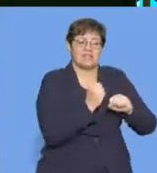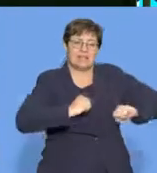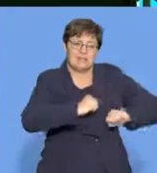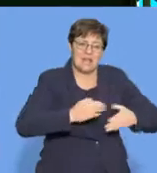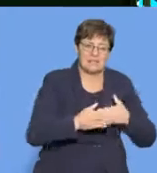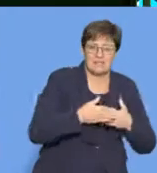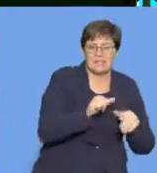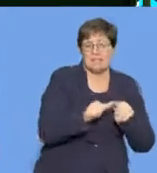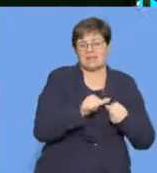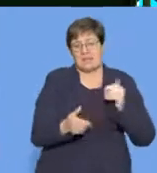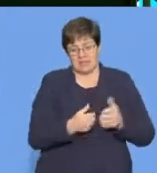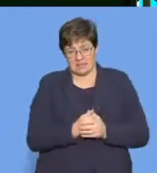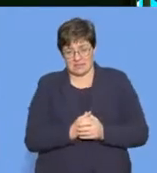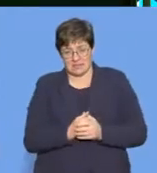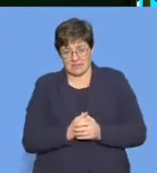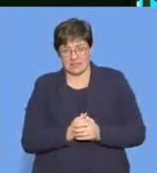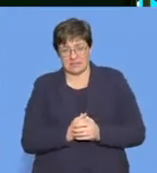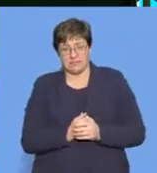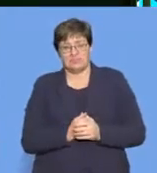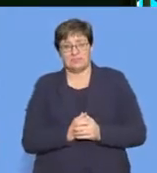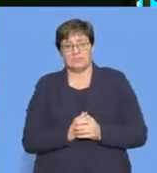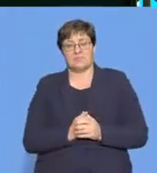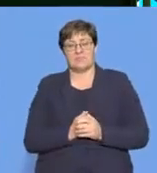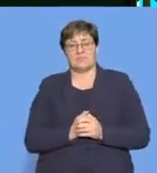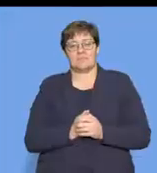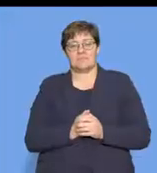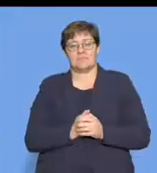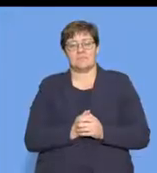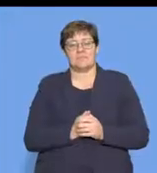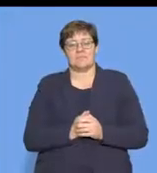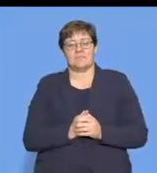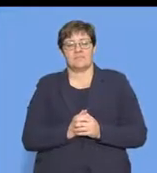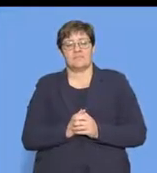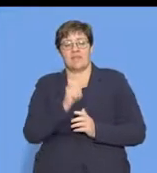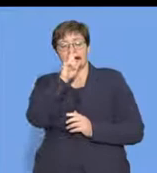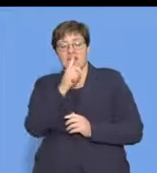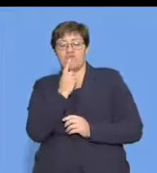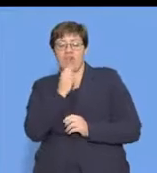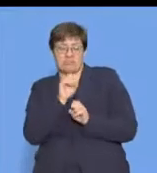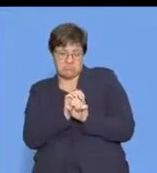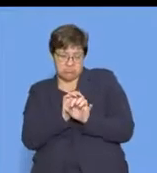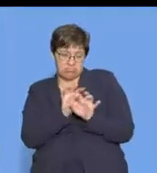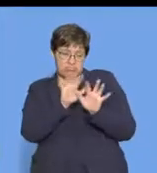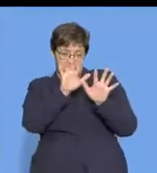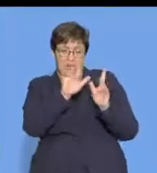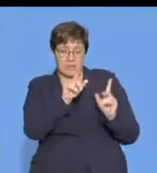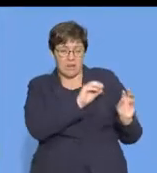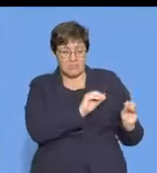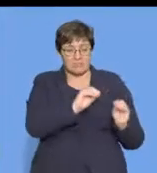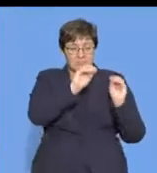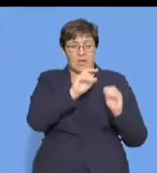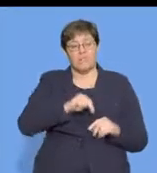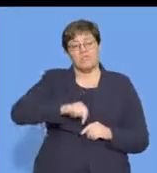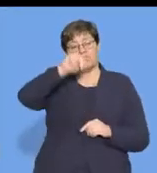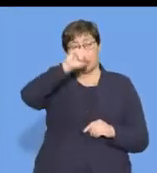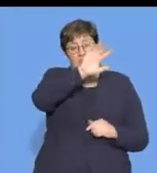areas, and maybe where there's more food. All right, so we can see the red arrows. So once they'd gone into North Africa,